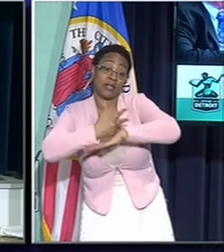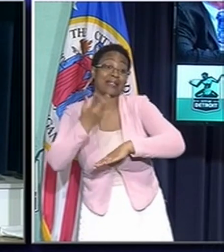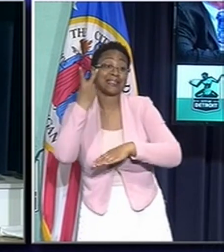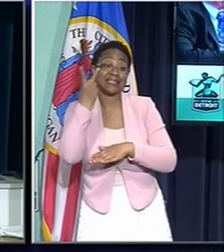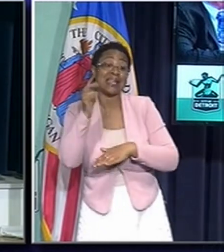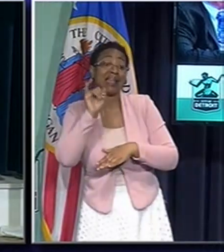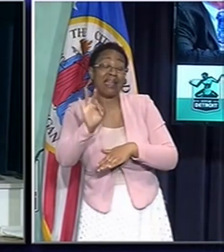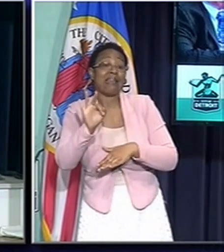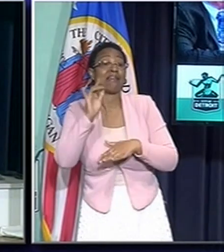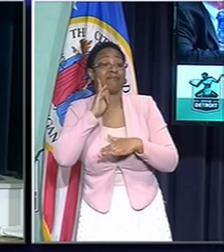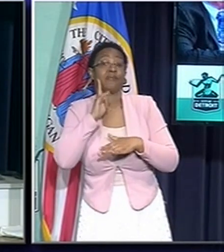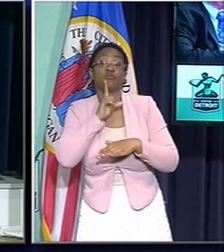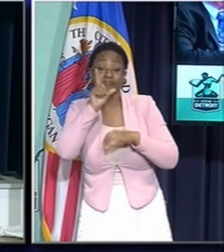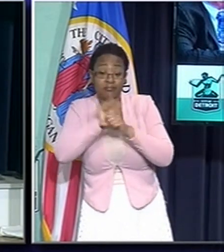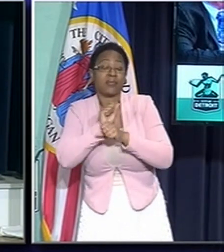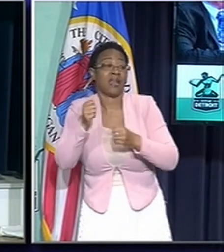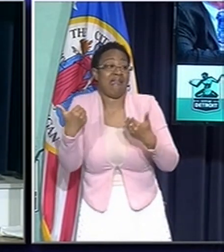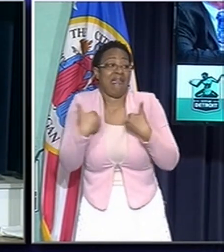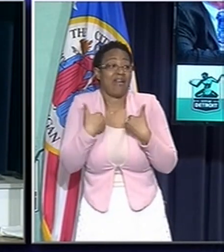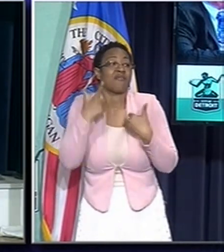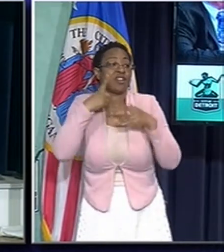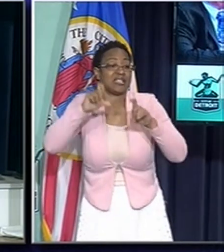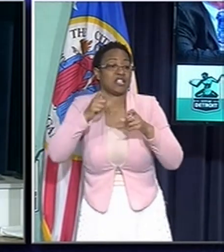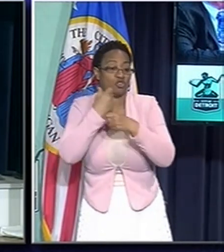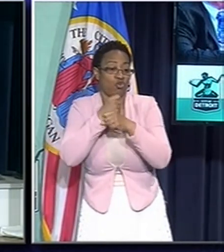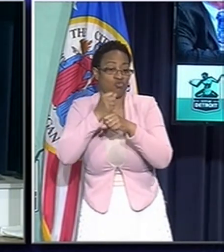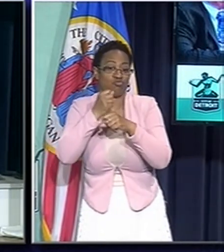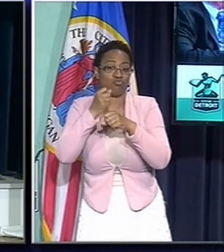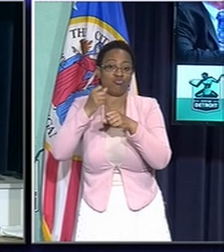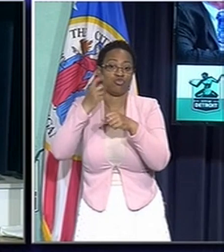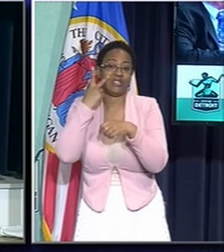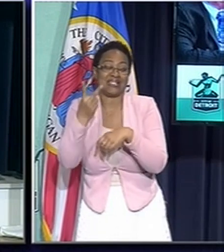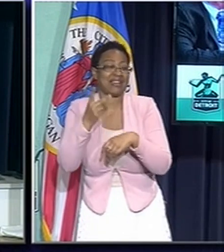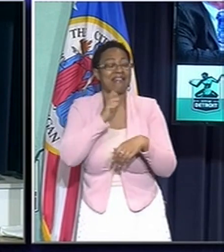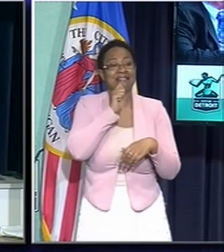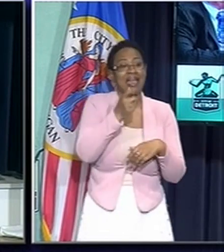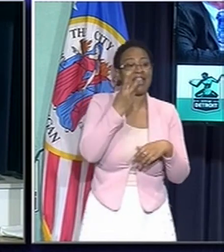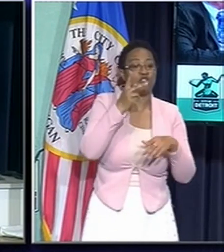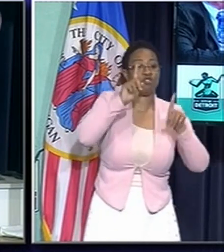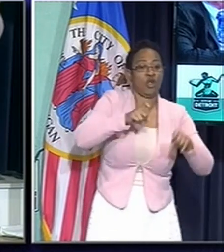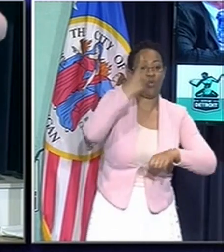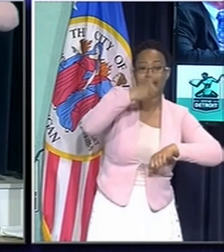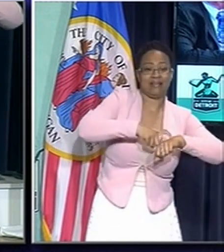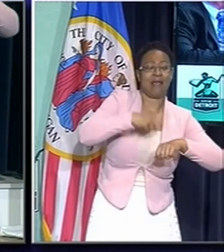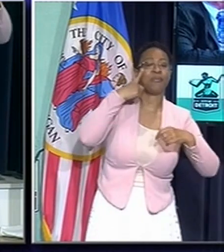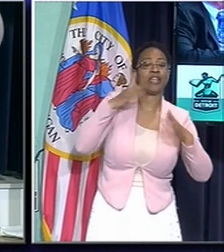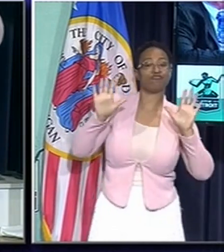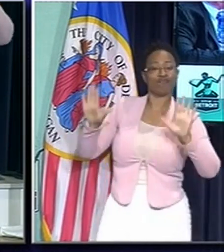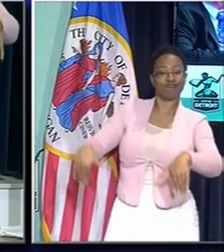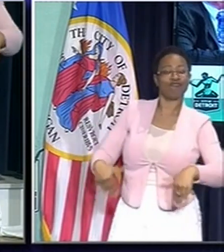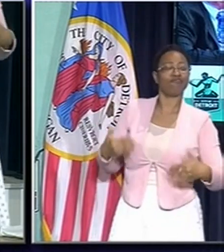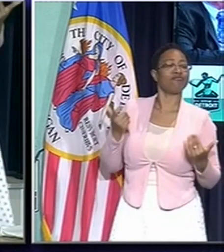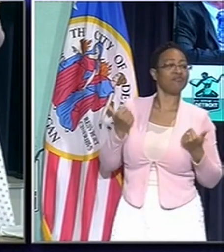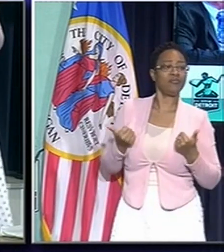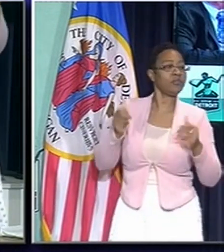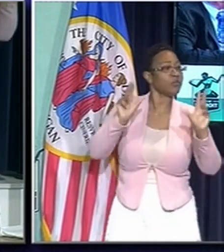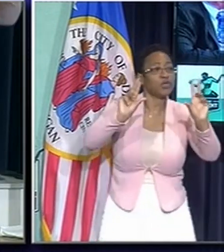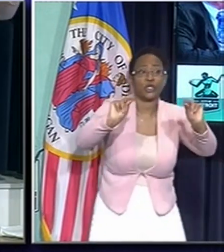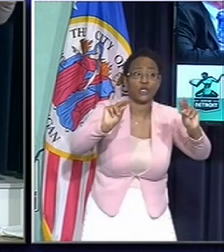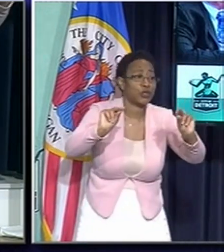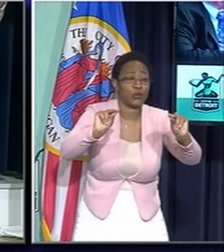for the viral load to build for the test to work. And so it isn't that you test somebody once and say they're immune.